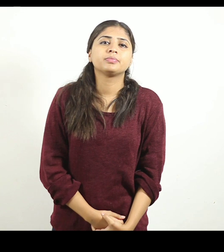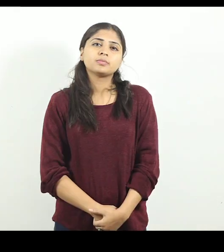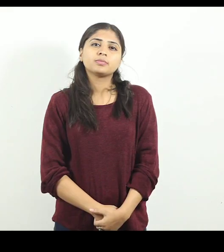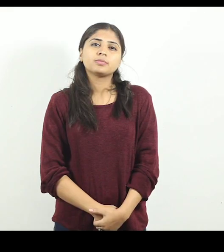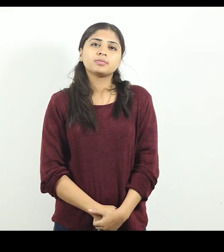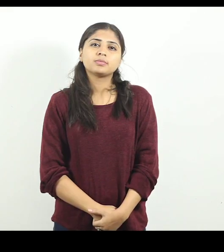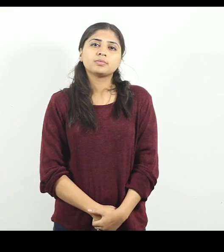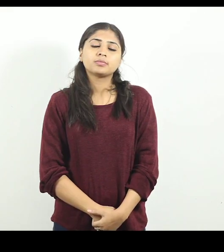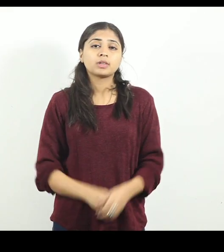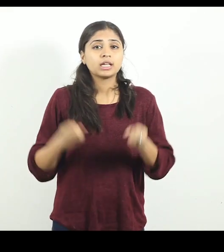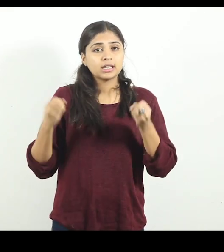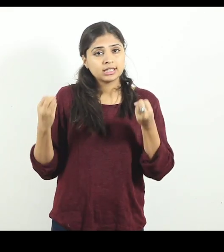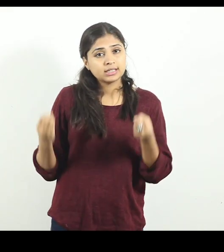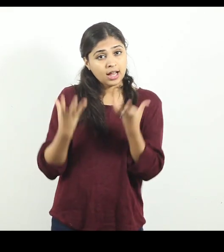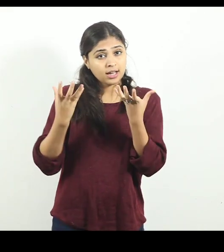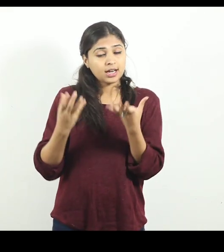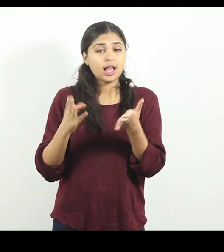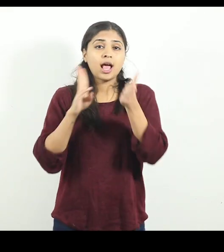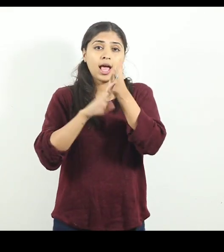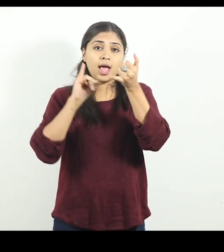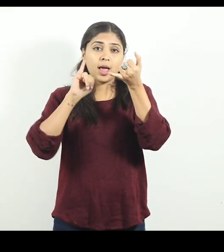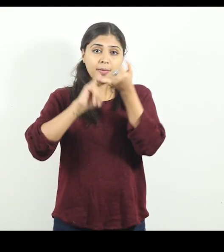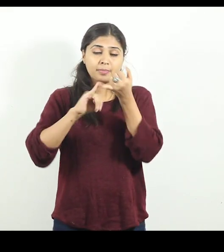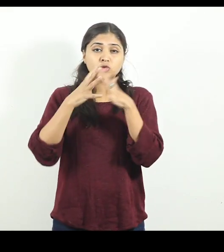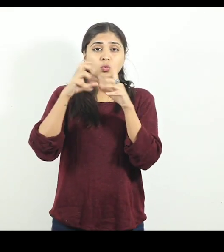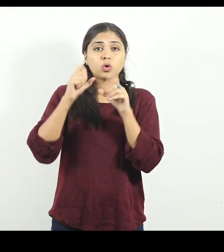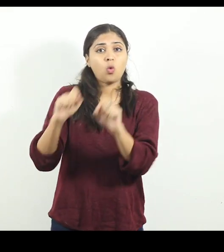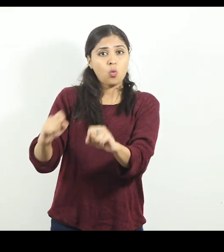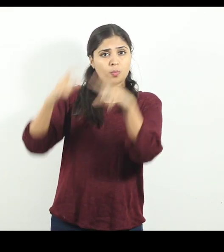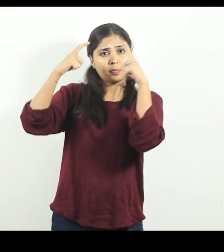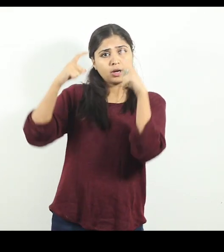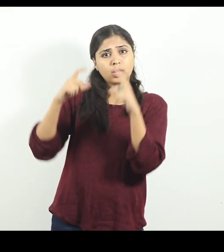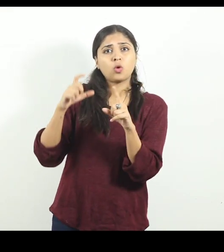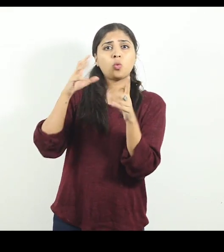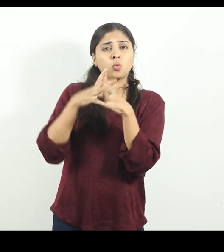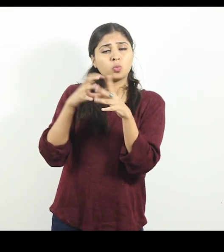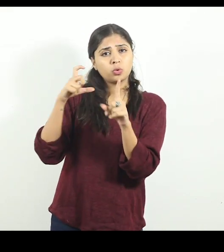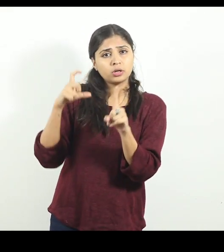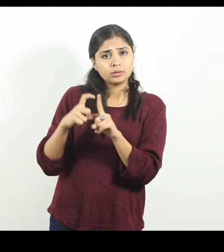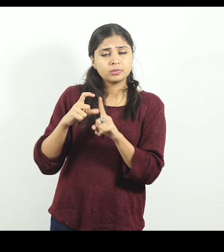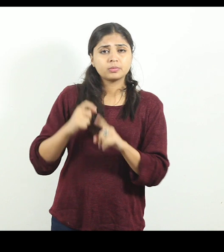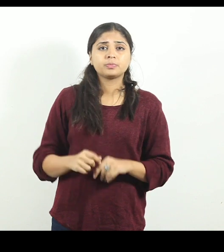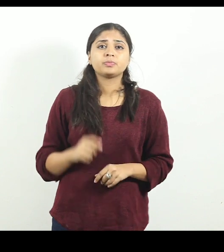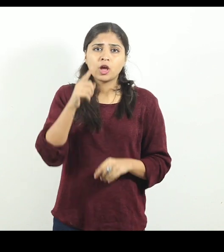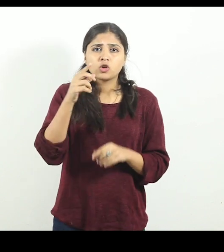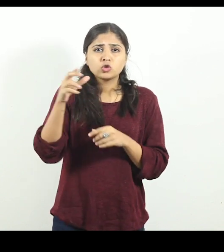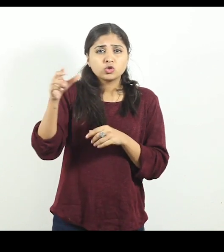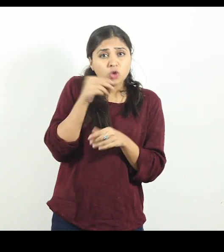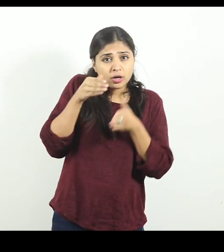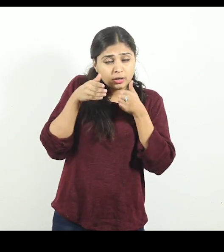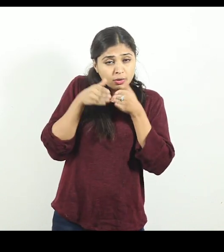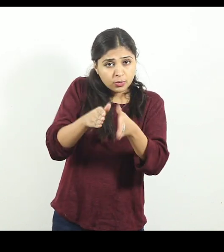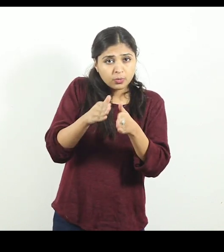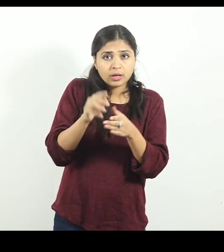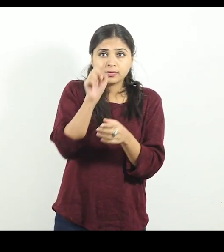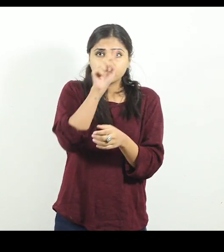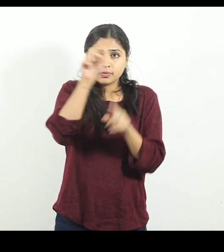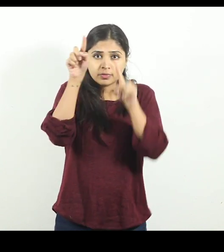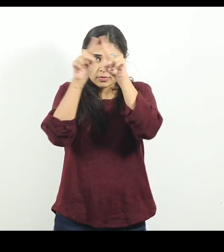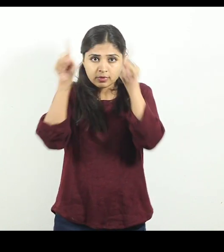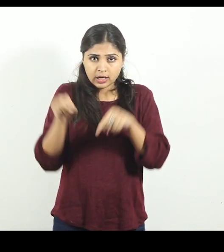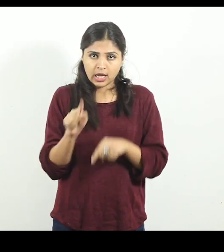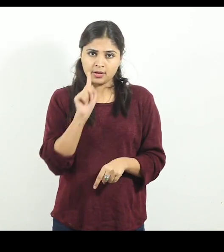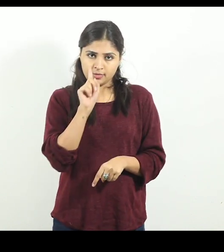Starting with MS Word. Opening Word. If there is a shortcut to Word on your desktop, double-click